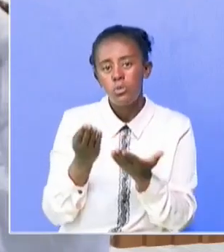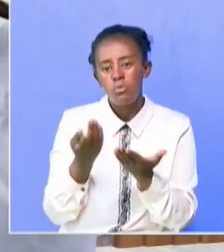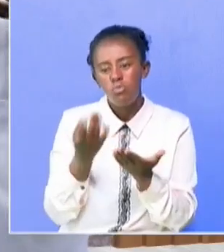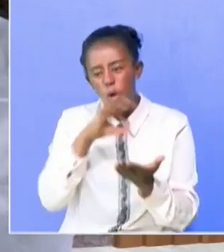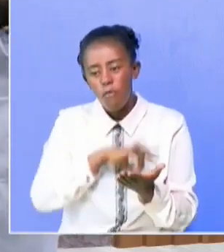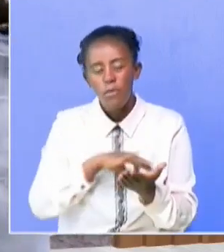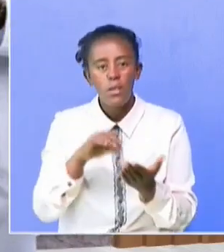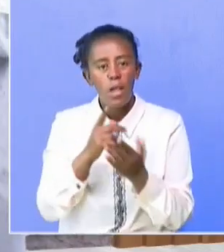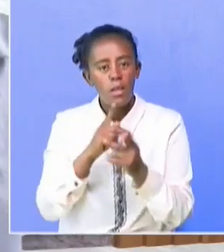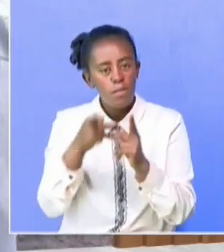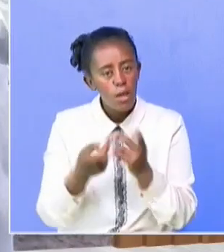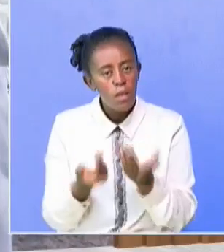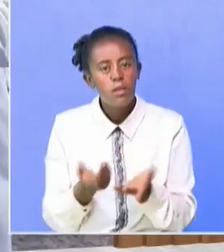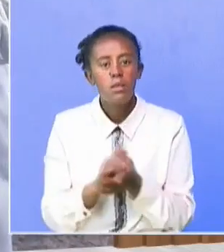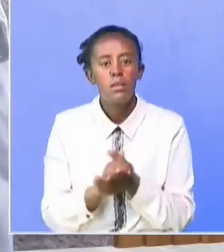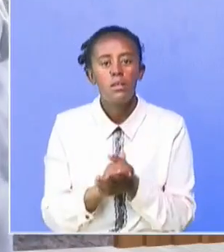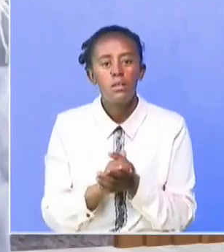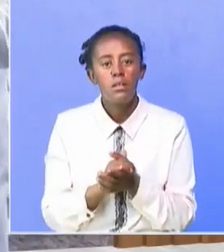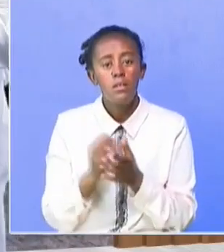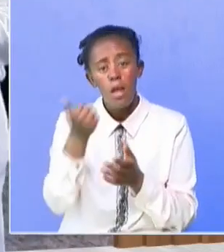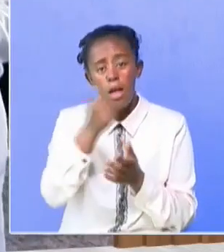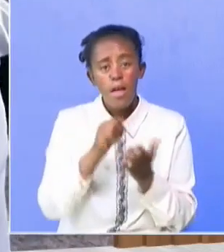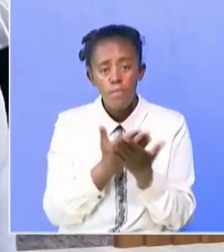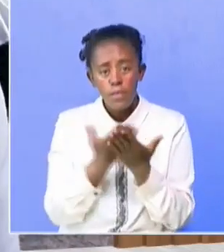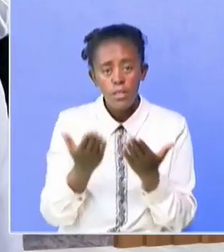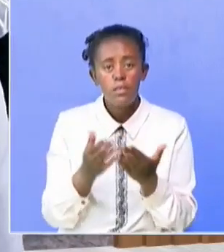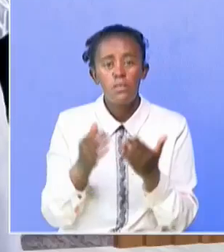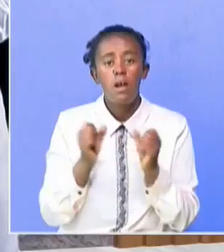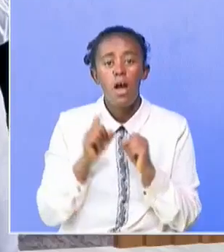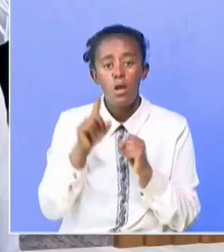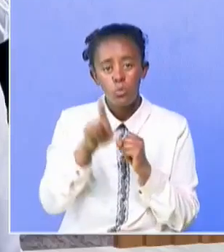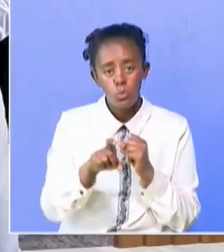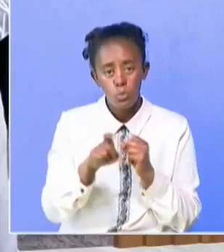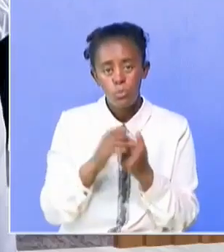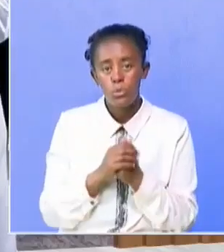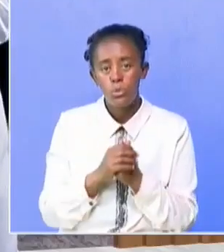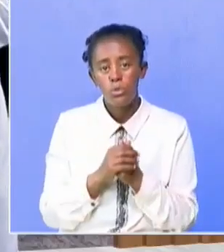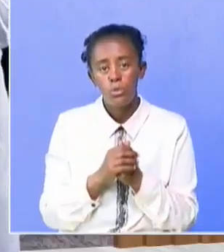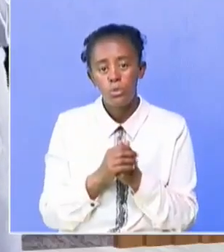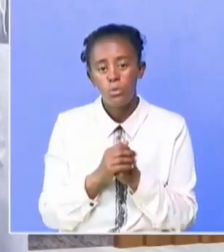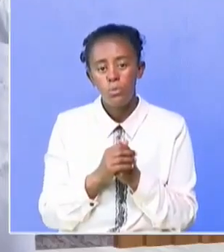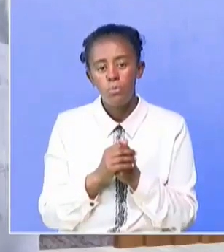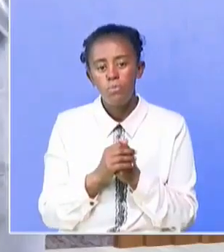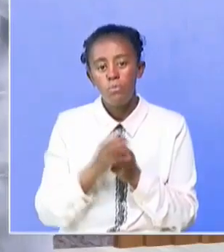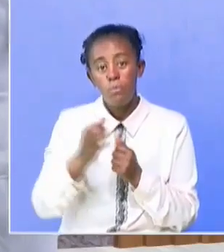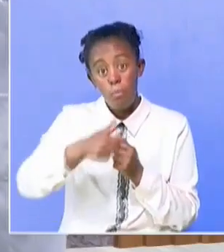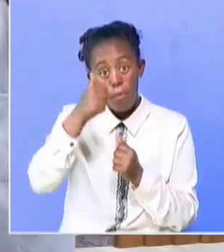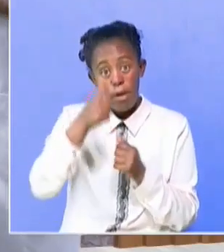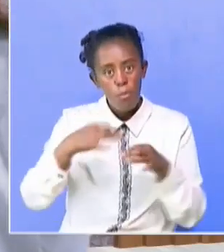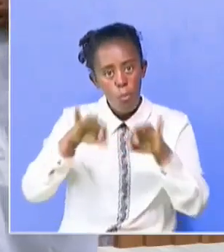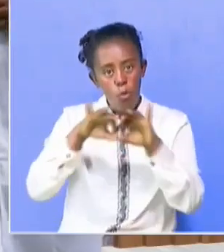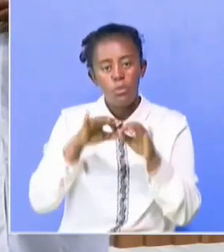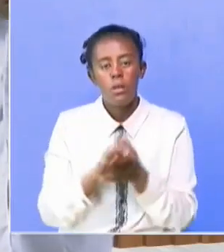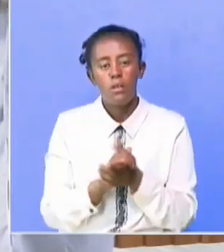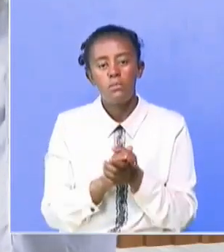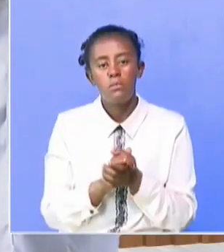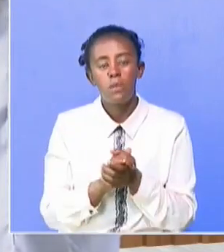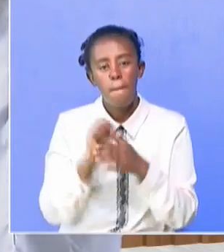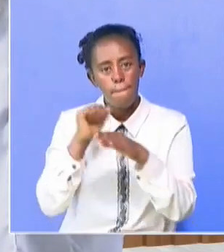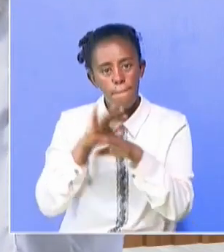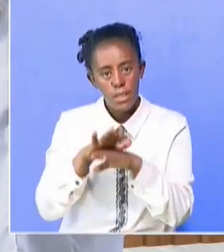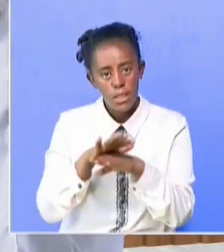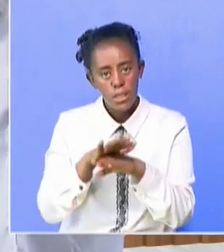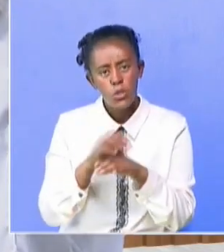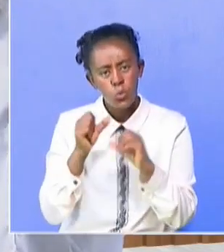event? So everything has to be involved with here now. The main important message, a